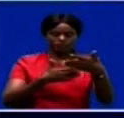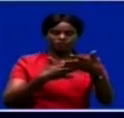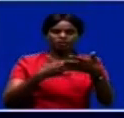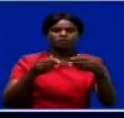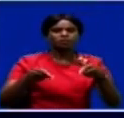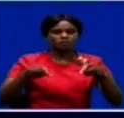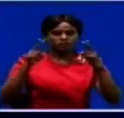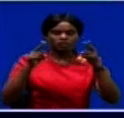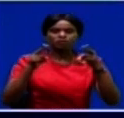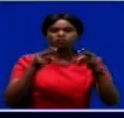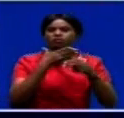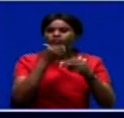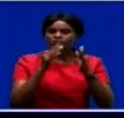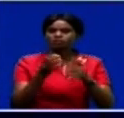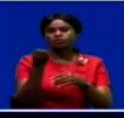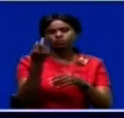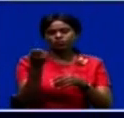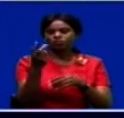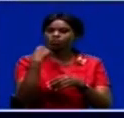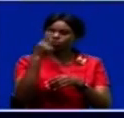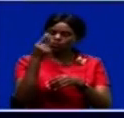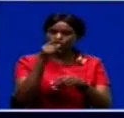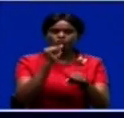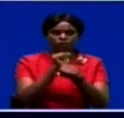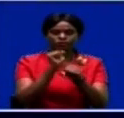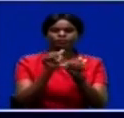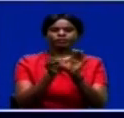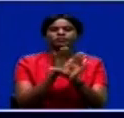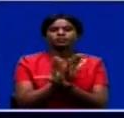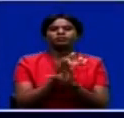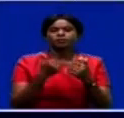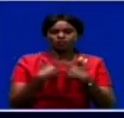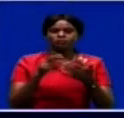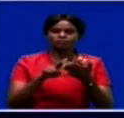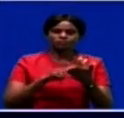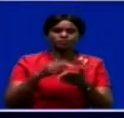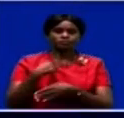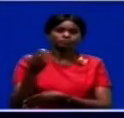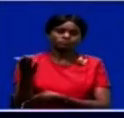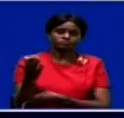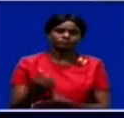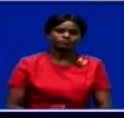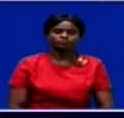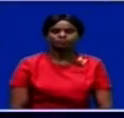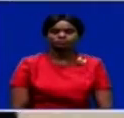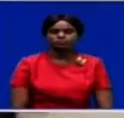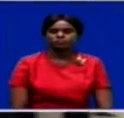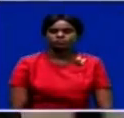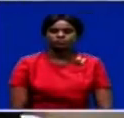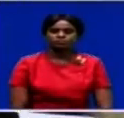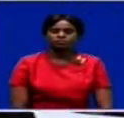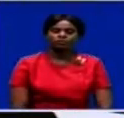high commissioners and ambassadors designated at State House today. Mark Ziligone now reports.